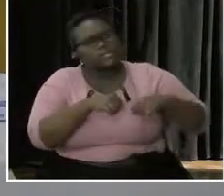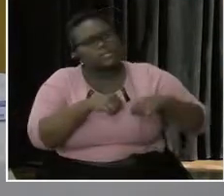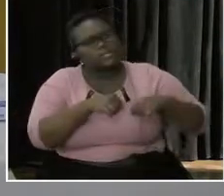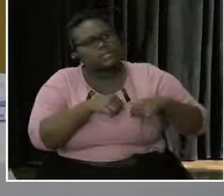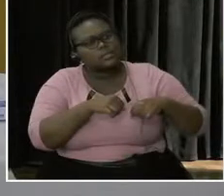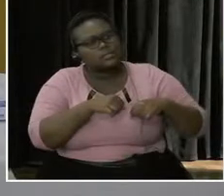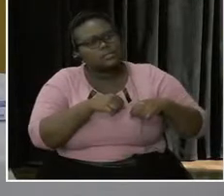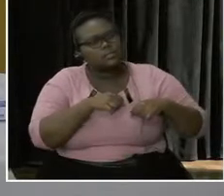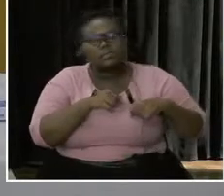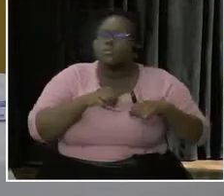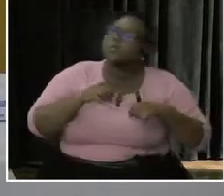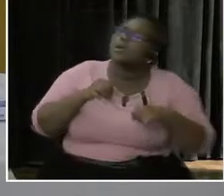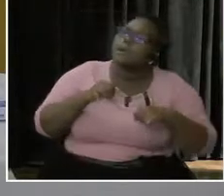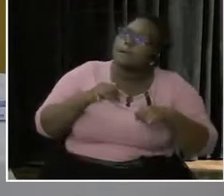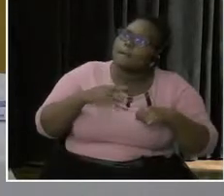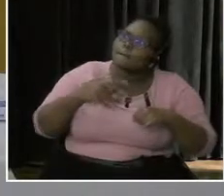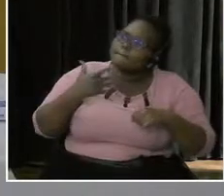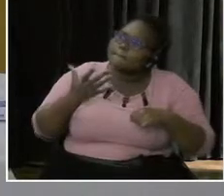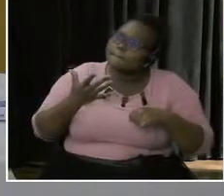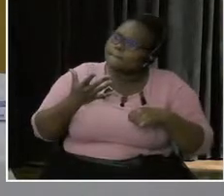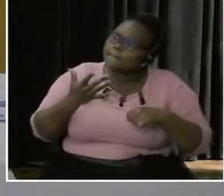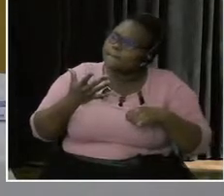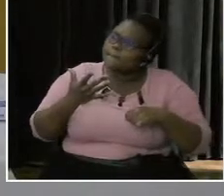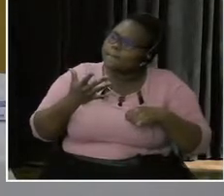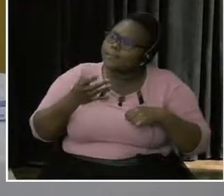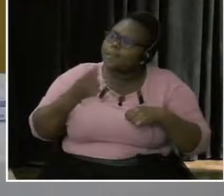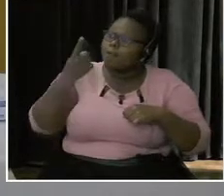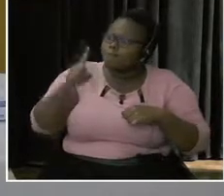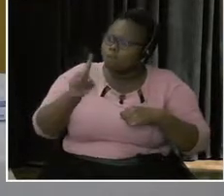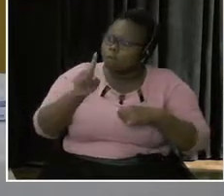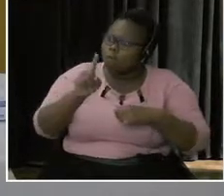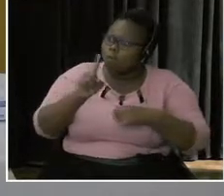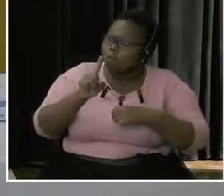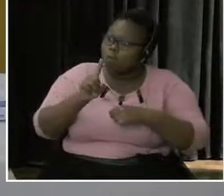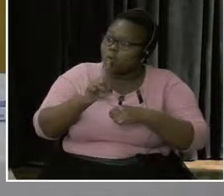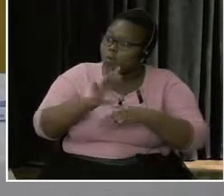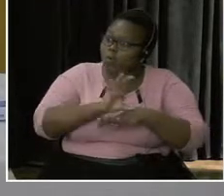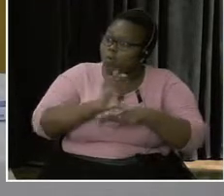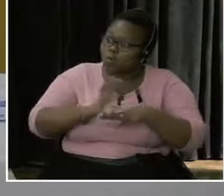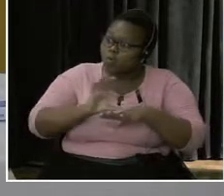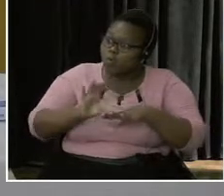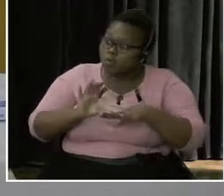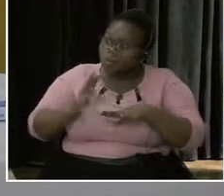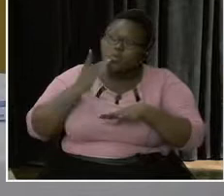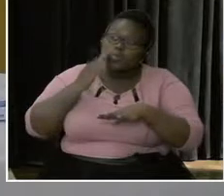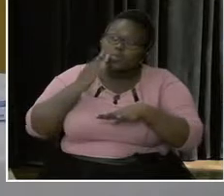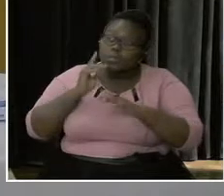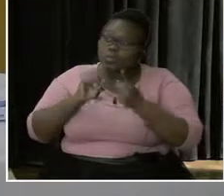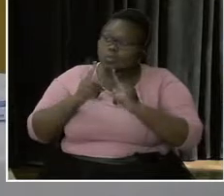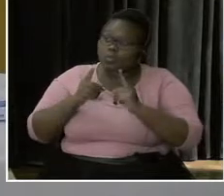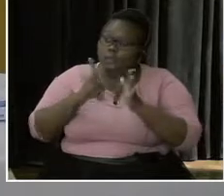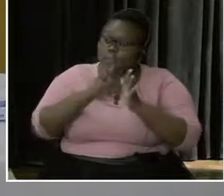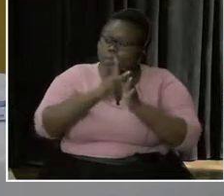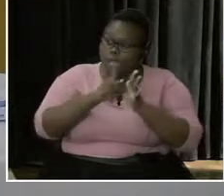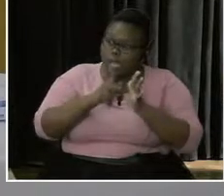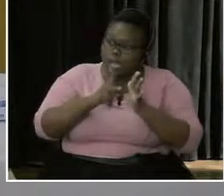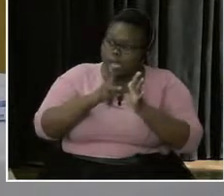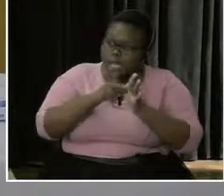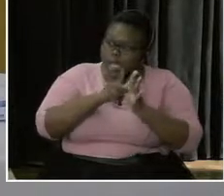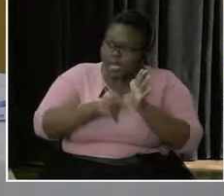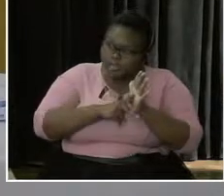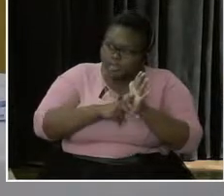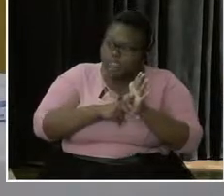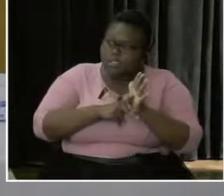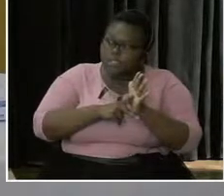Yes, Honorable Speaker, for future purposes, when we deal with matters of policy, the